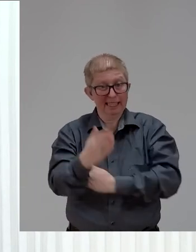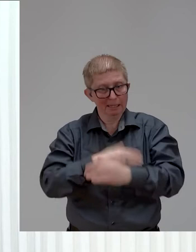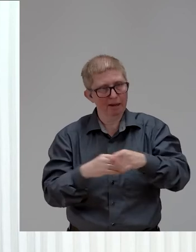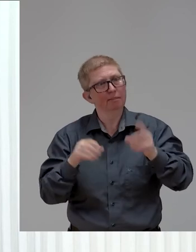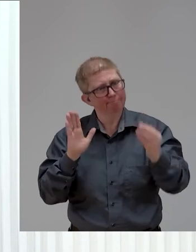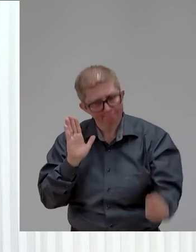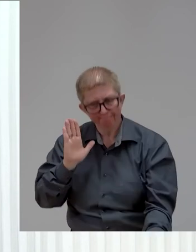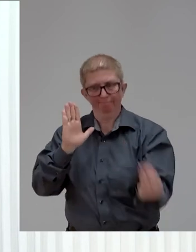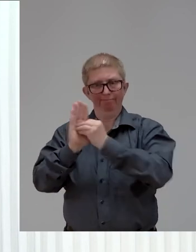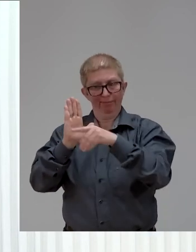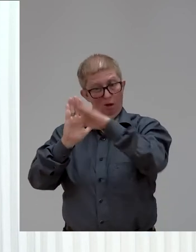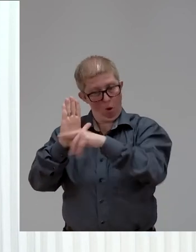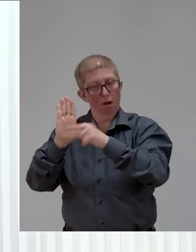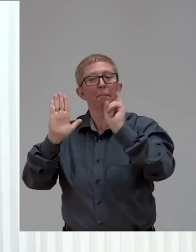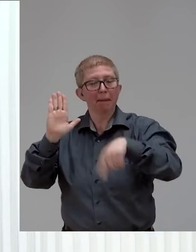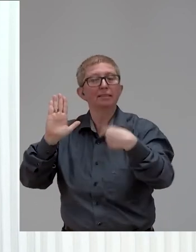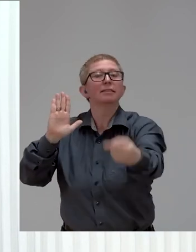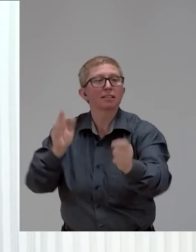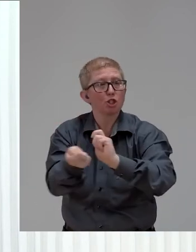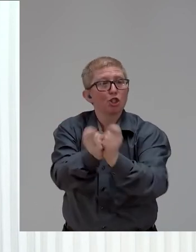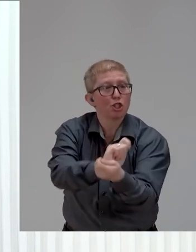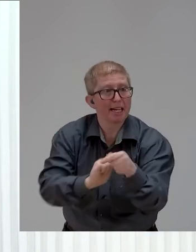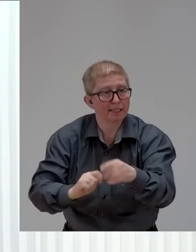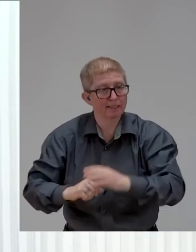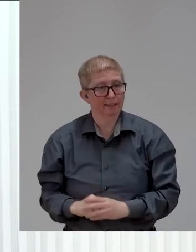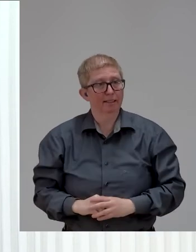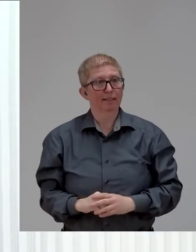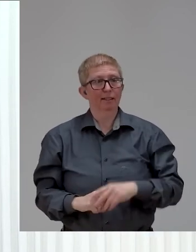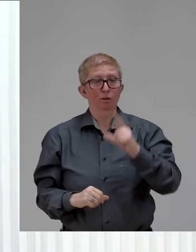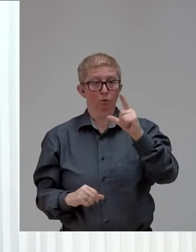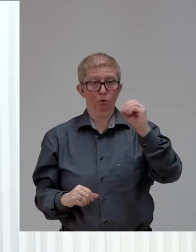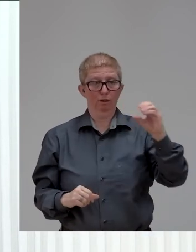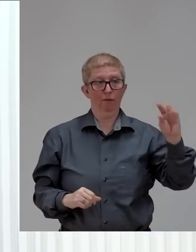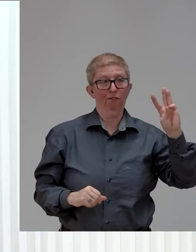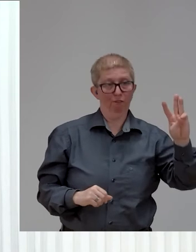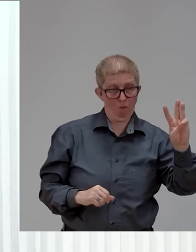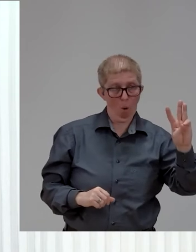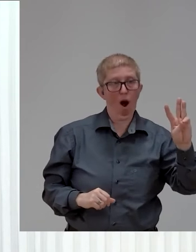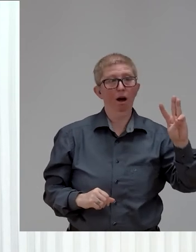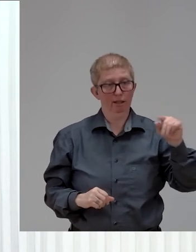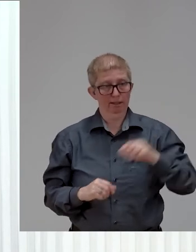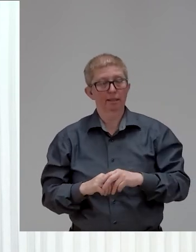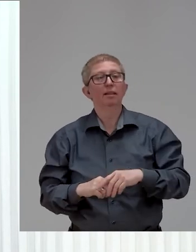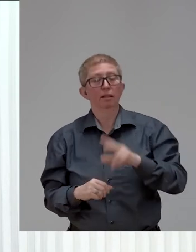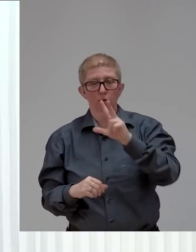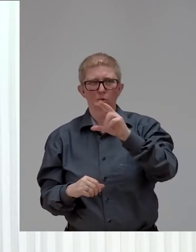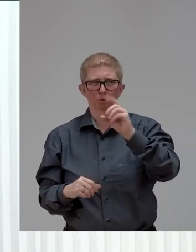from 4 to 13, and helped many millions of children and adults access the services and support they needed and deserved.